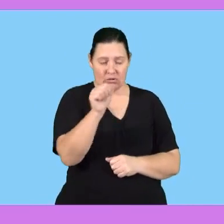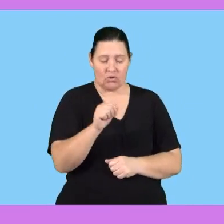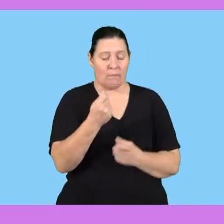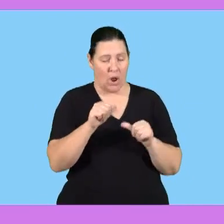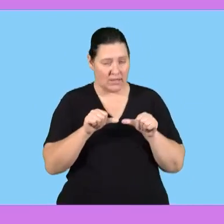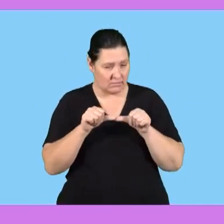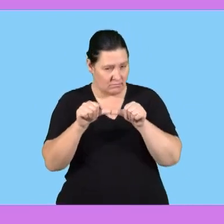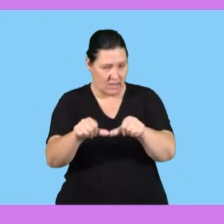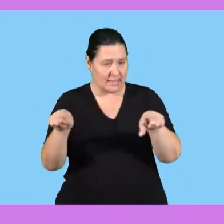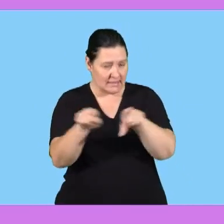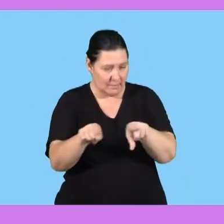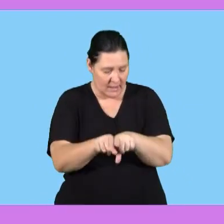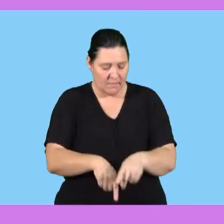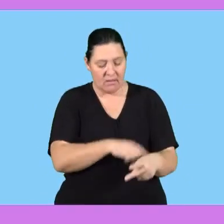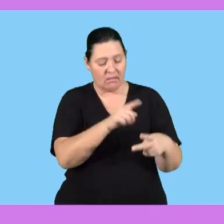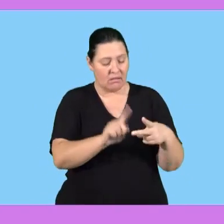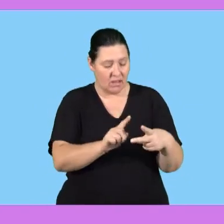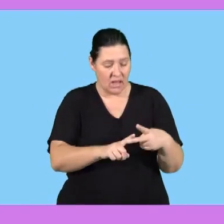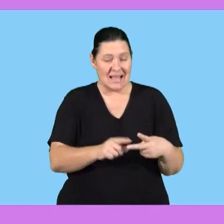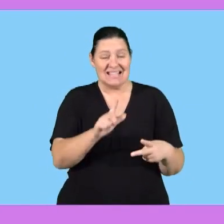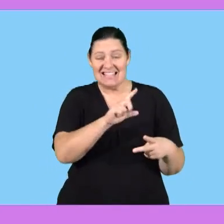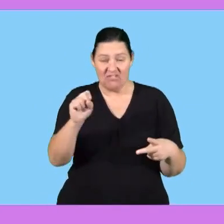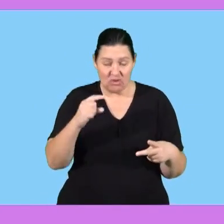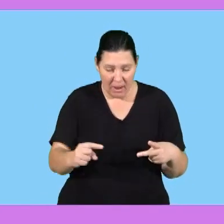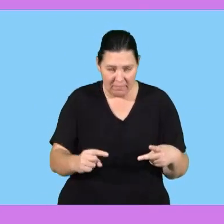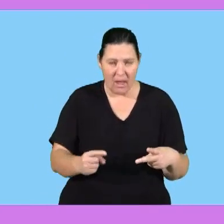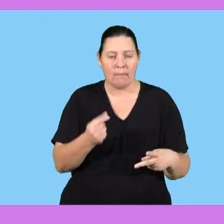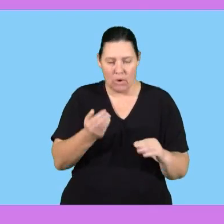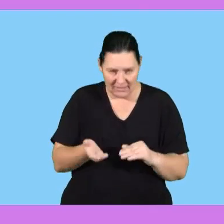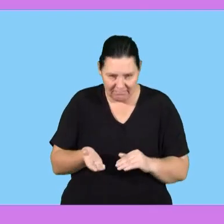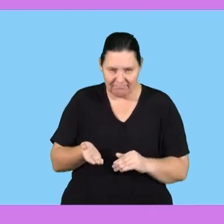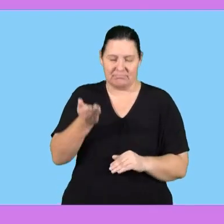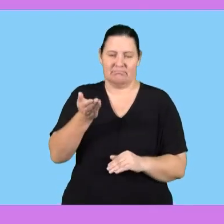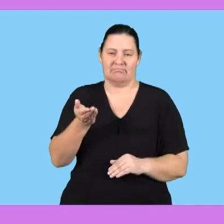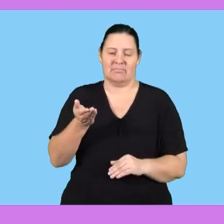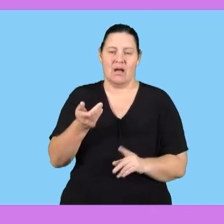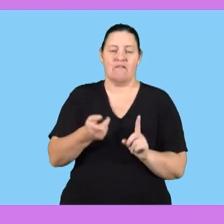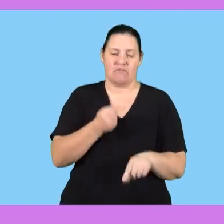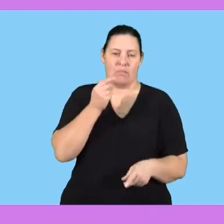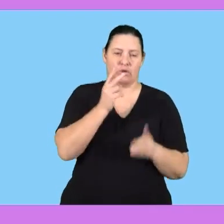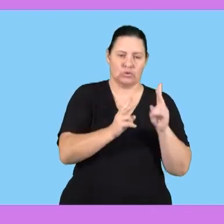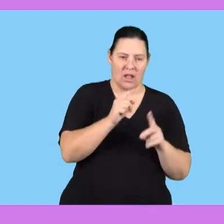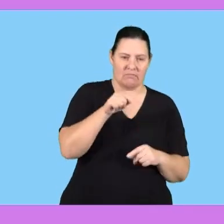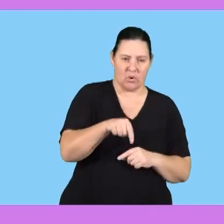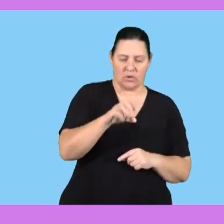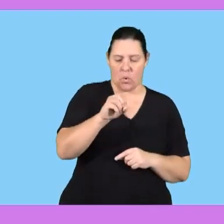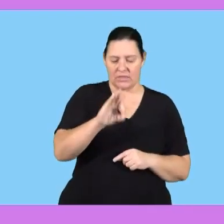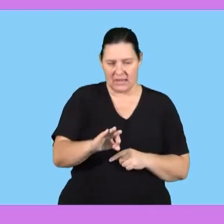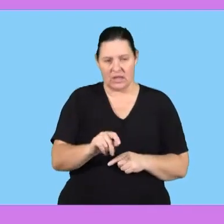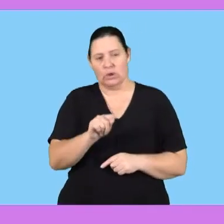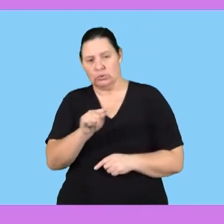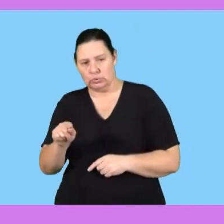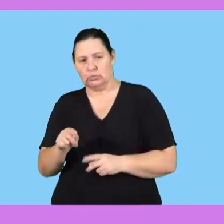remained constant, meaning the same. And for our white bread 700 gram, the price increased from 12 Rand 3 cents,